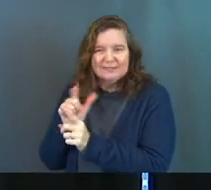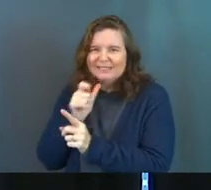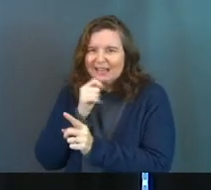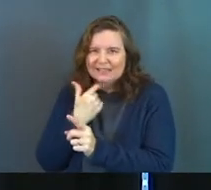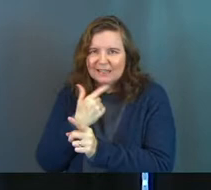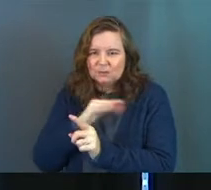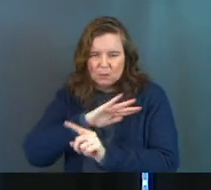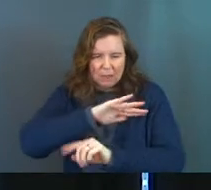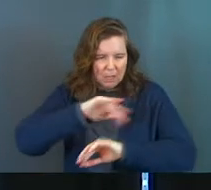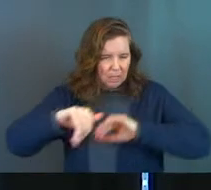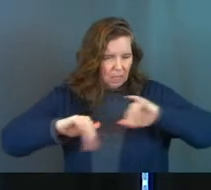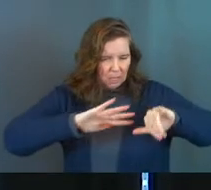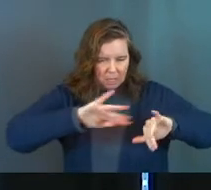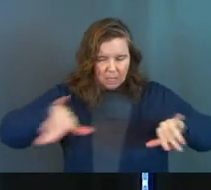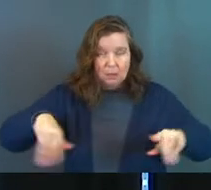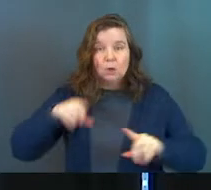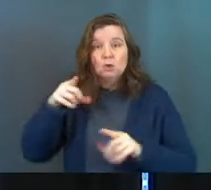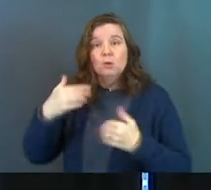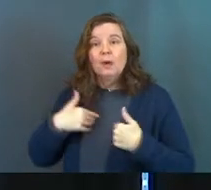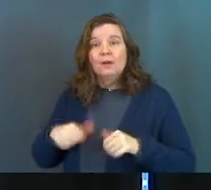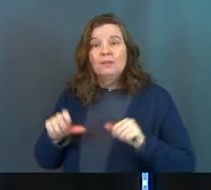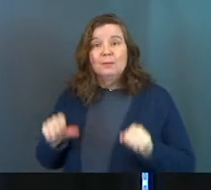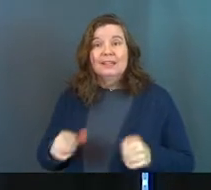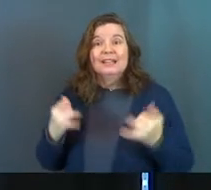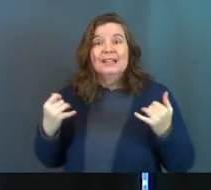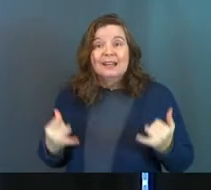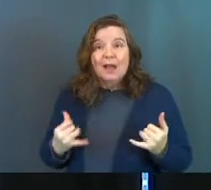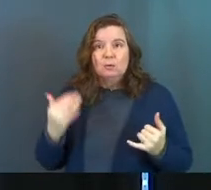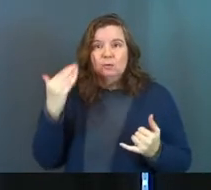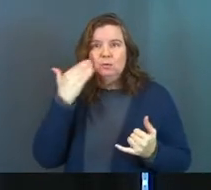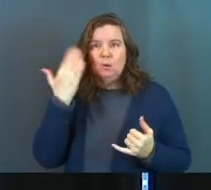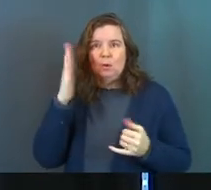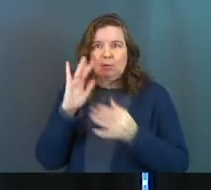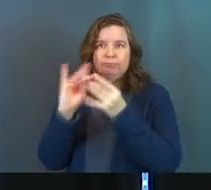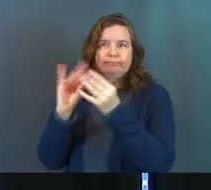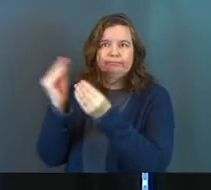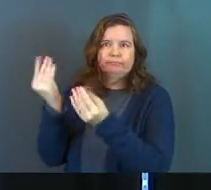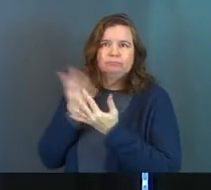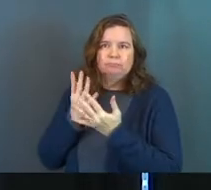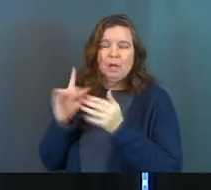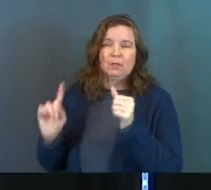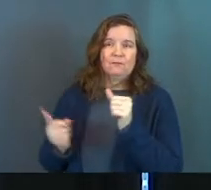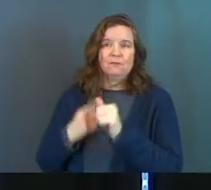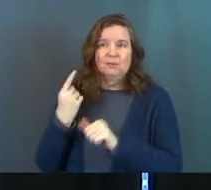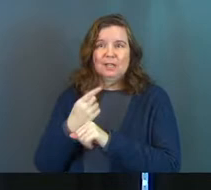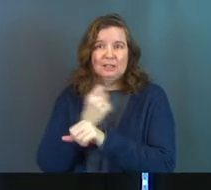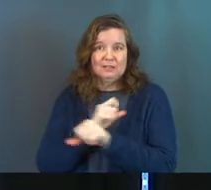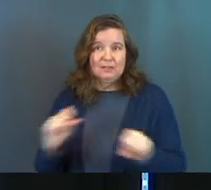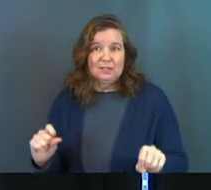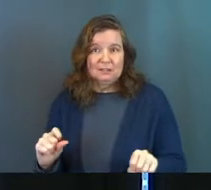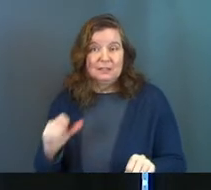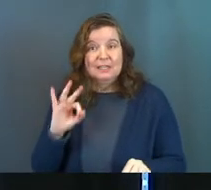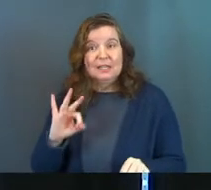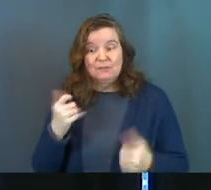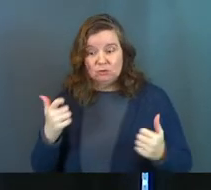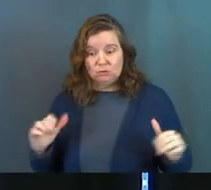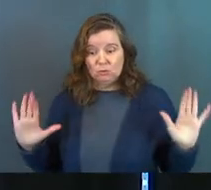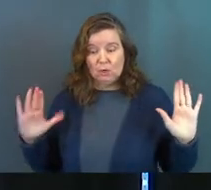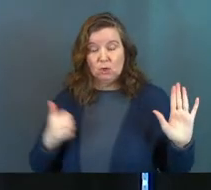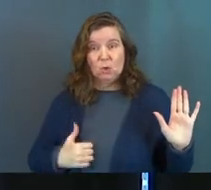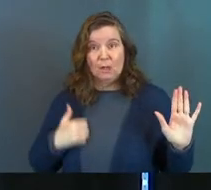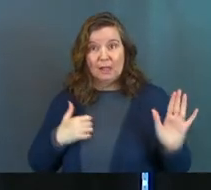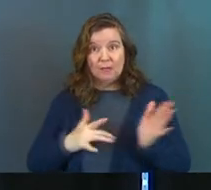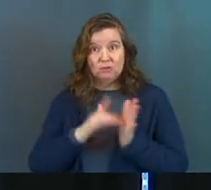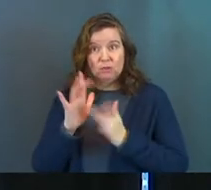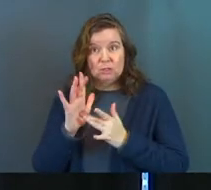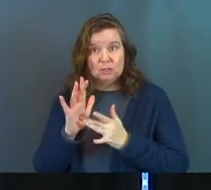what he says. He says you have the ability to hear God on day one of your salvation. If you've surrendered your life